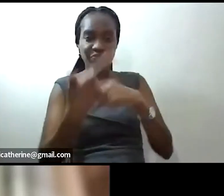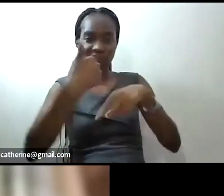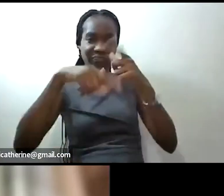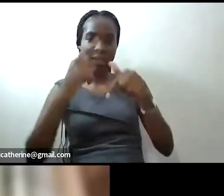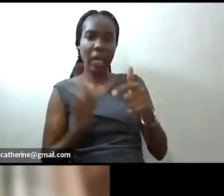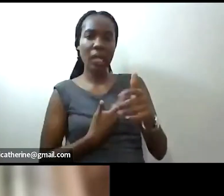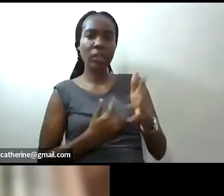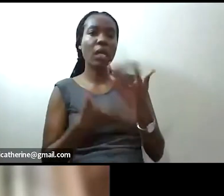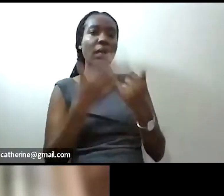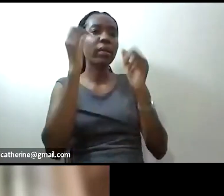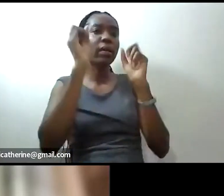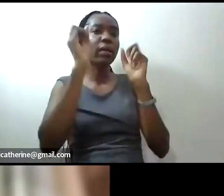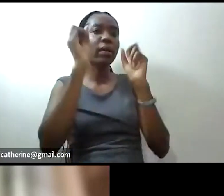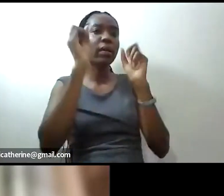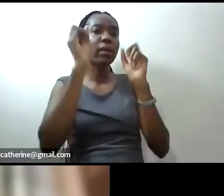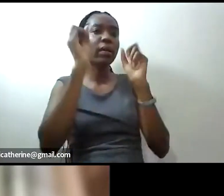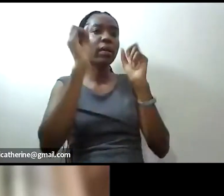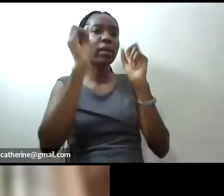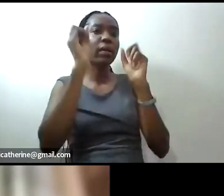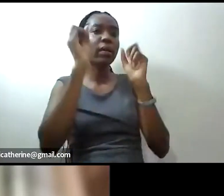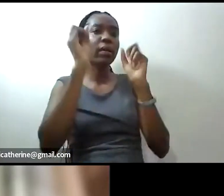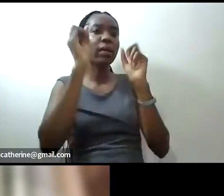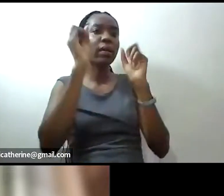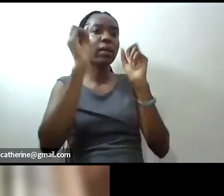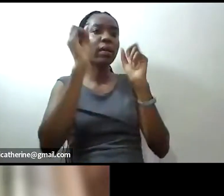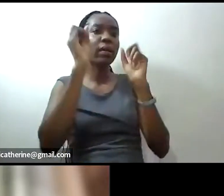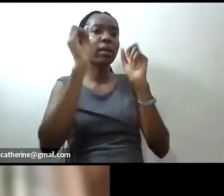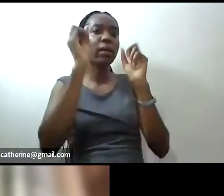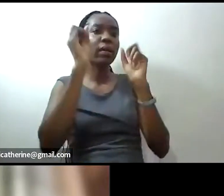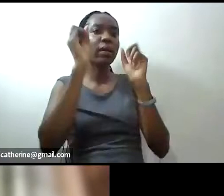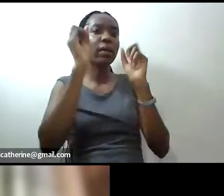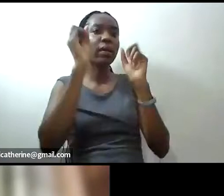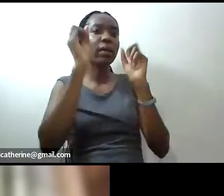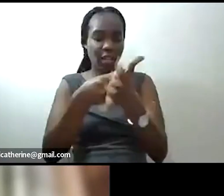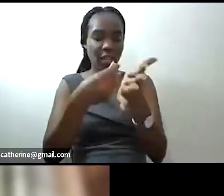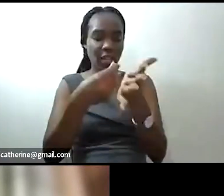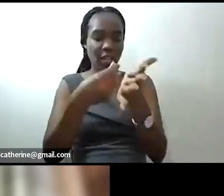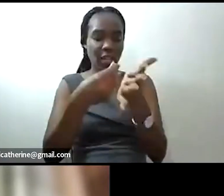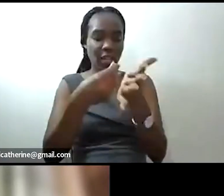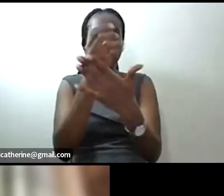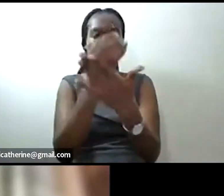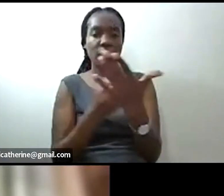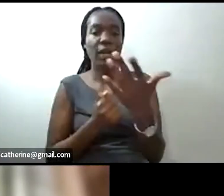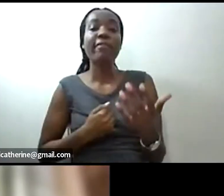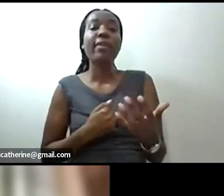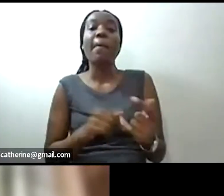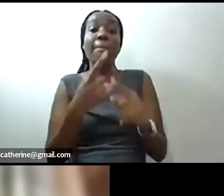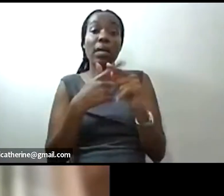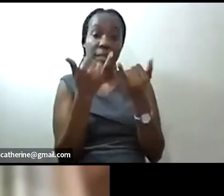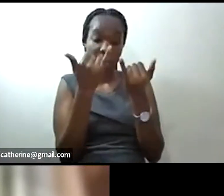corporate finance transactions. So that's what we do. But for now, I've been invited here to talk